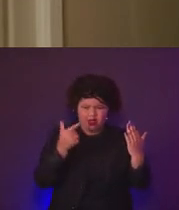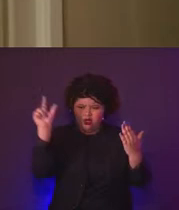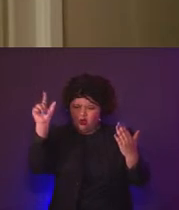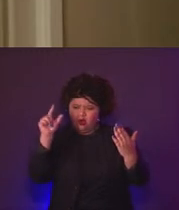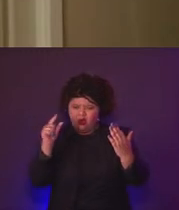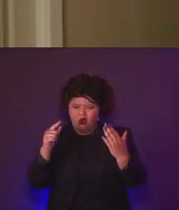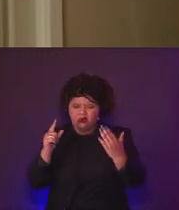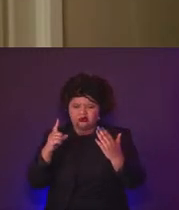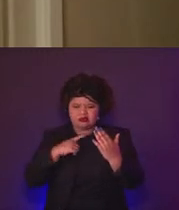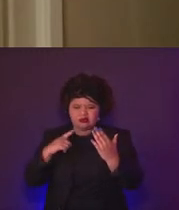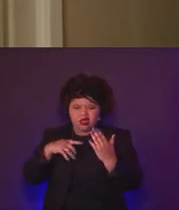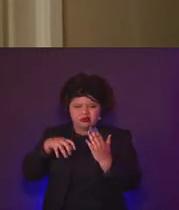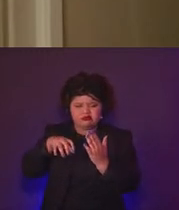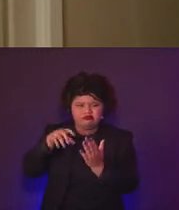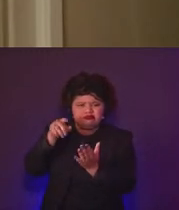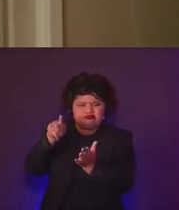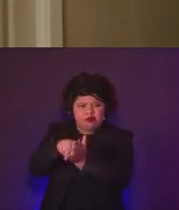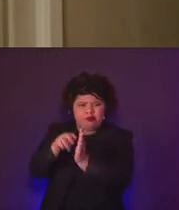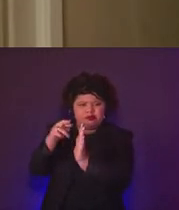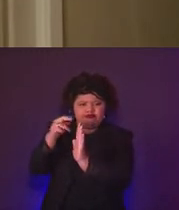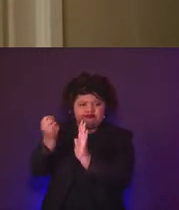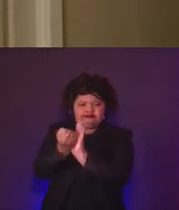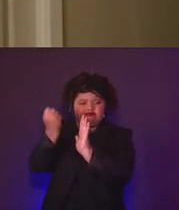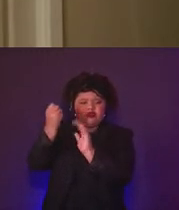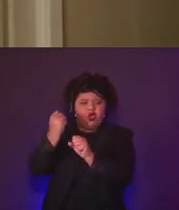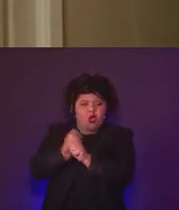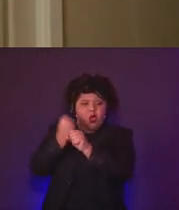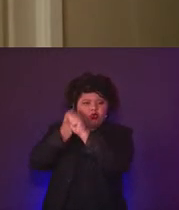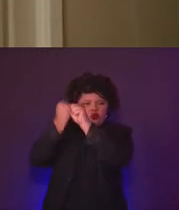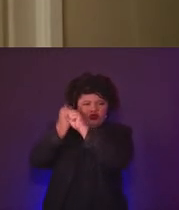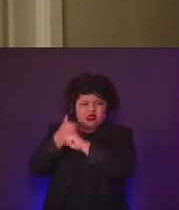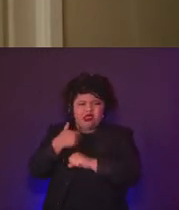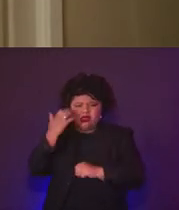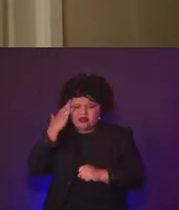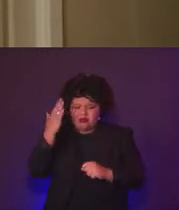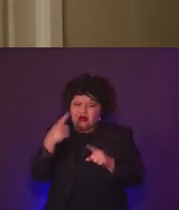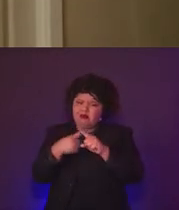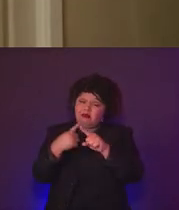why this was such a disaster. And very quickly, I found a